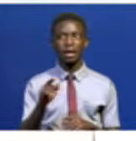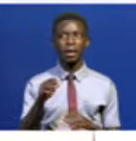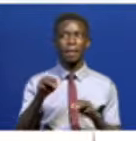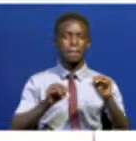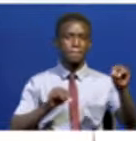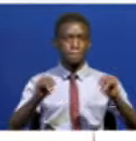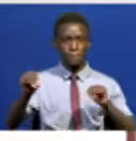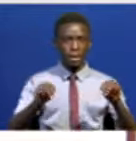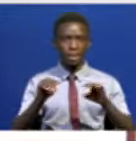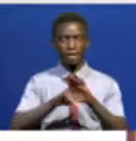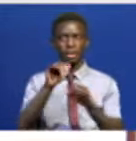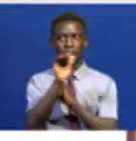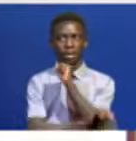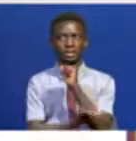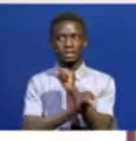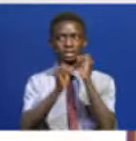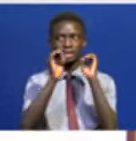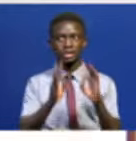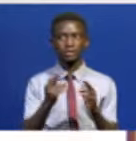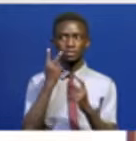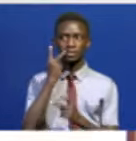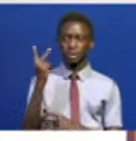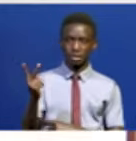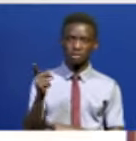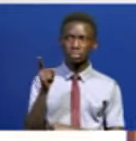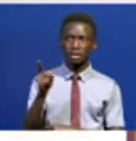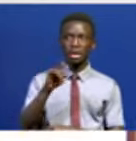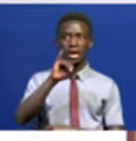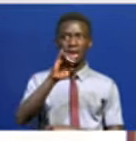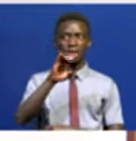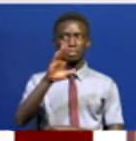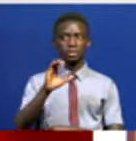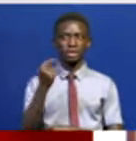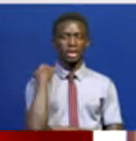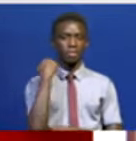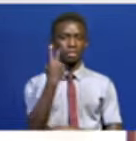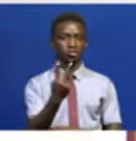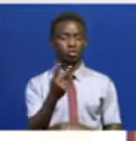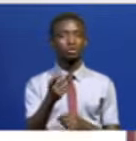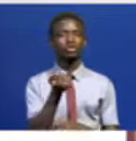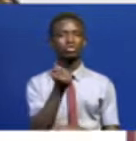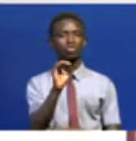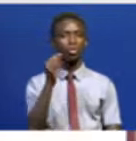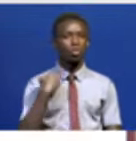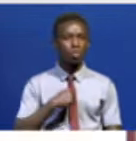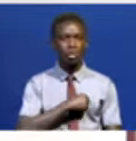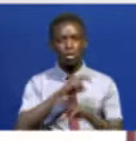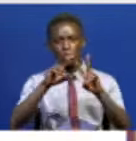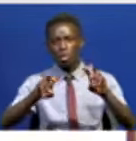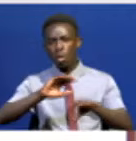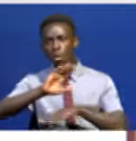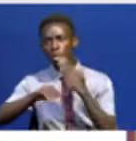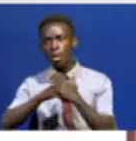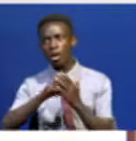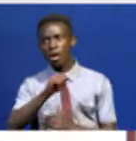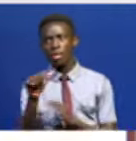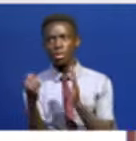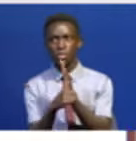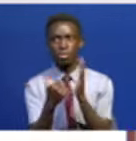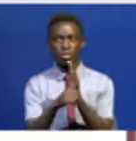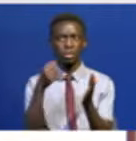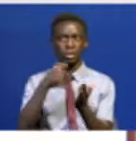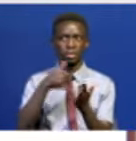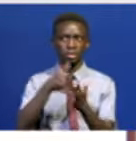management in the country. If you look at it, IBC is number two. So that we look at all the issues around electoral justice,